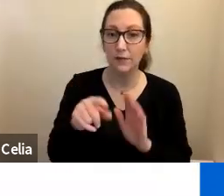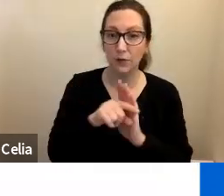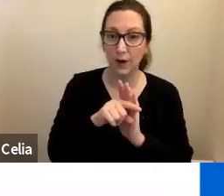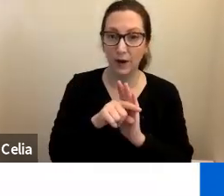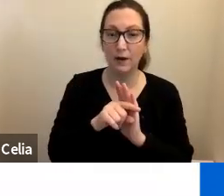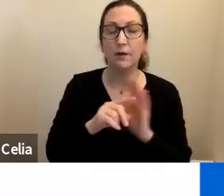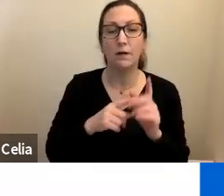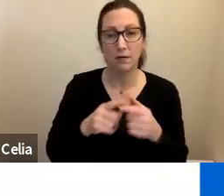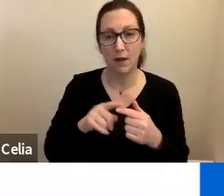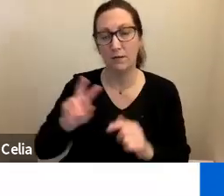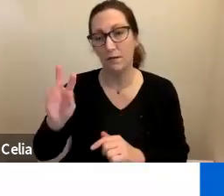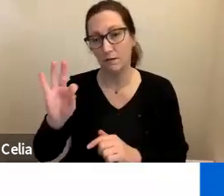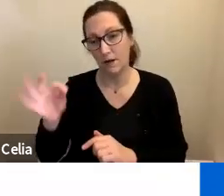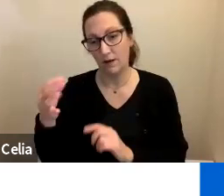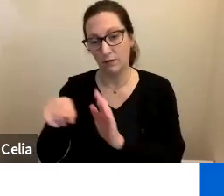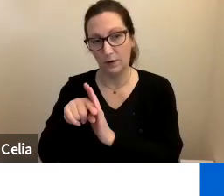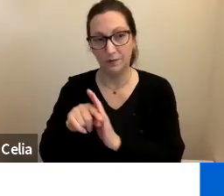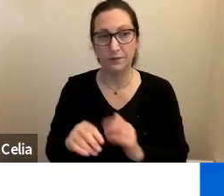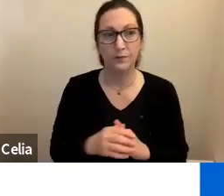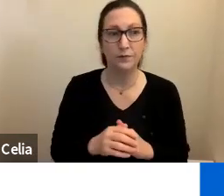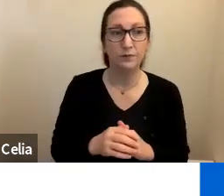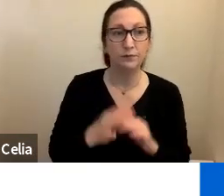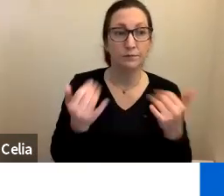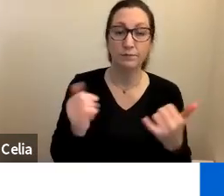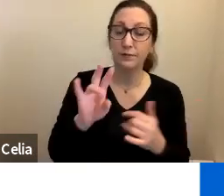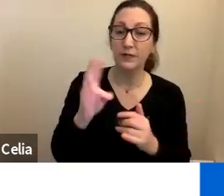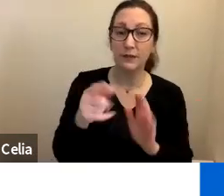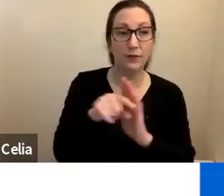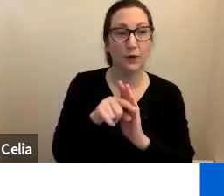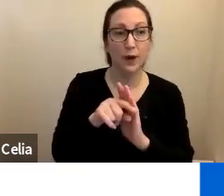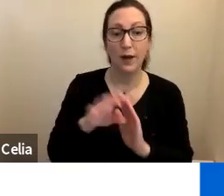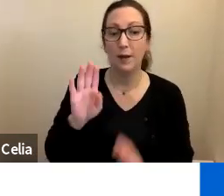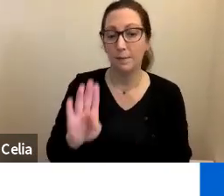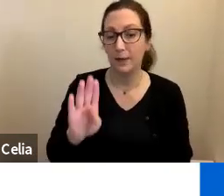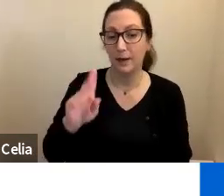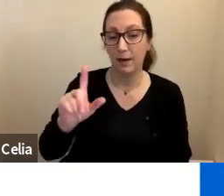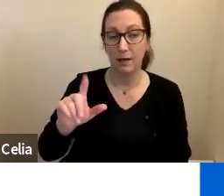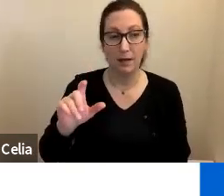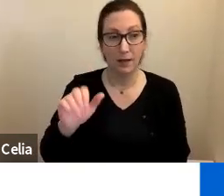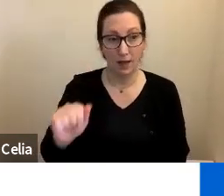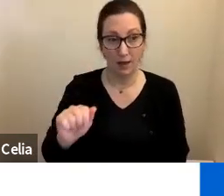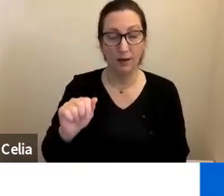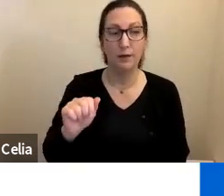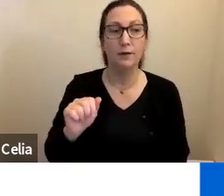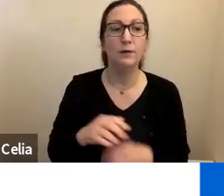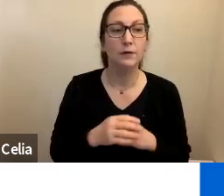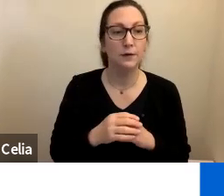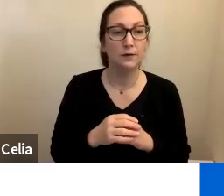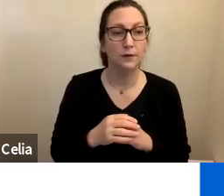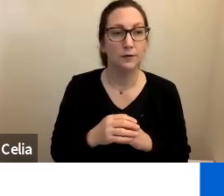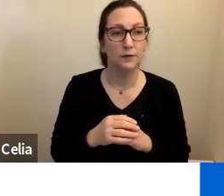turn to 9th grade. So just starting with Boston Latin Academy, we can see